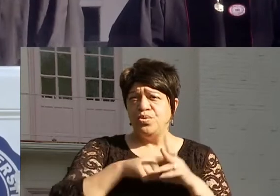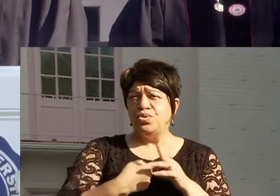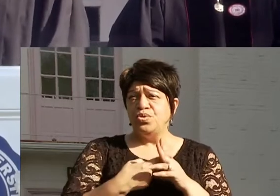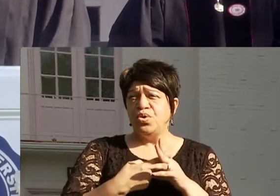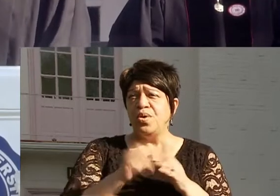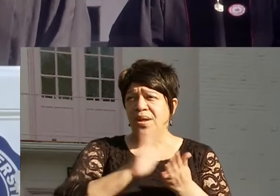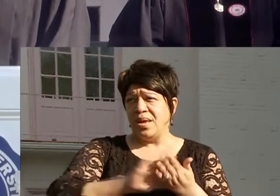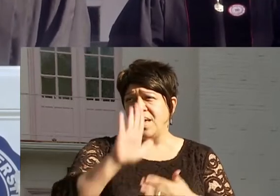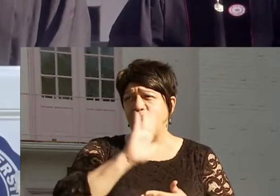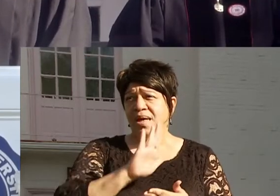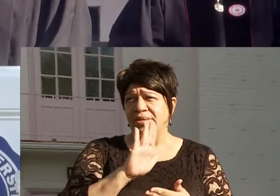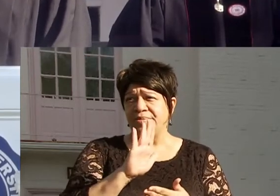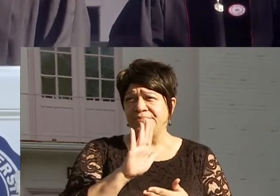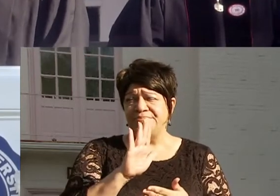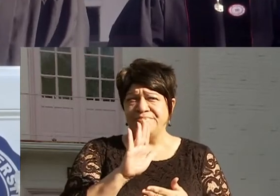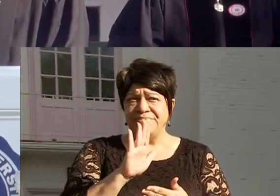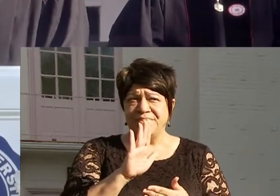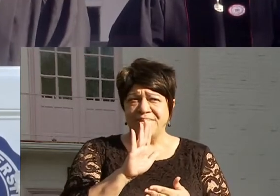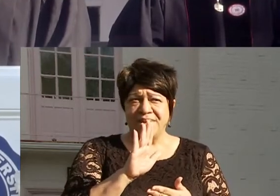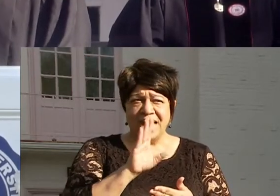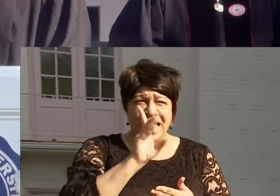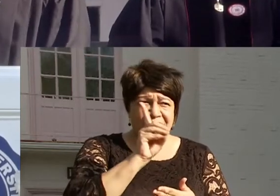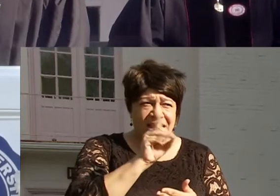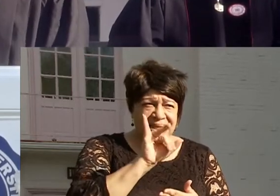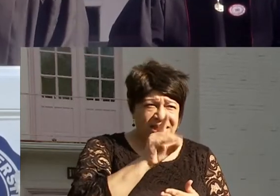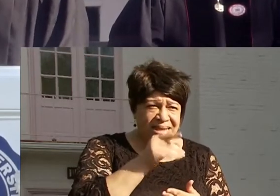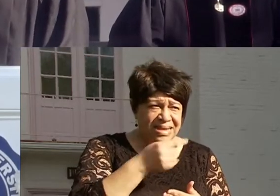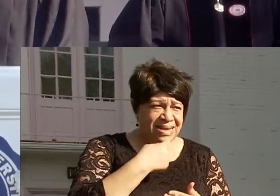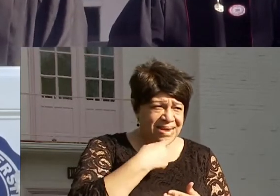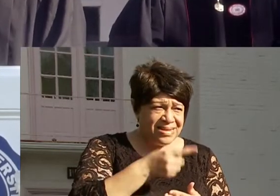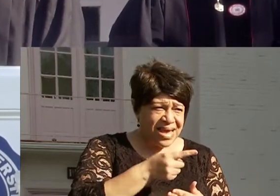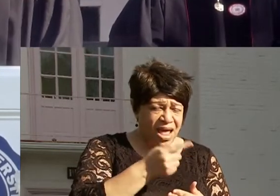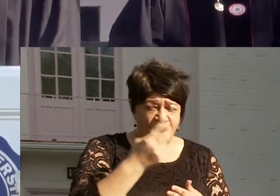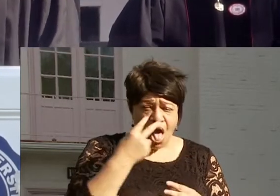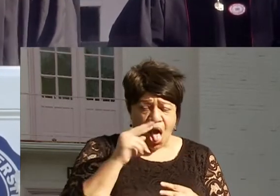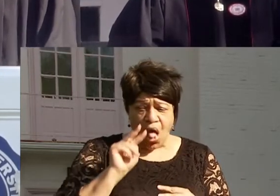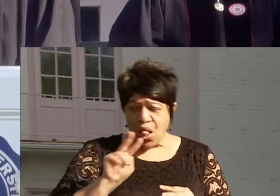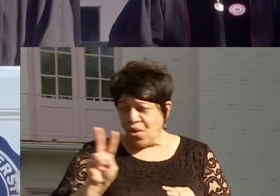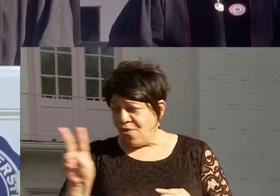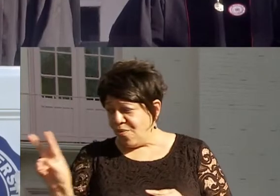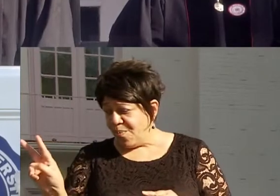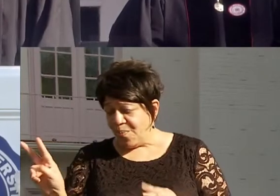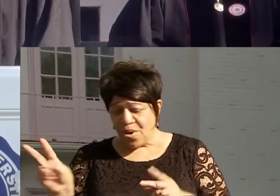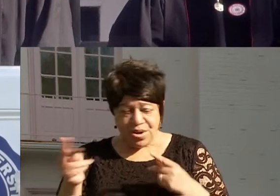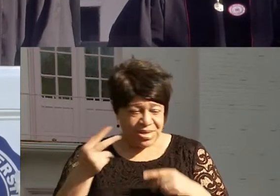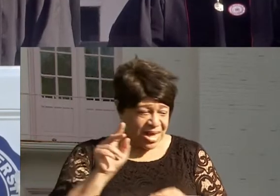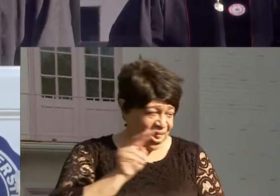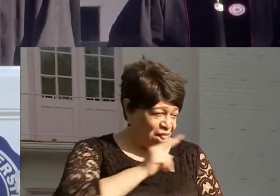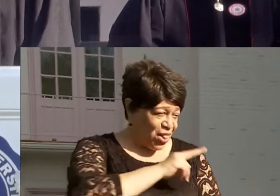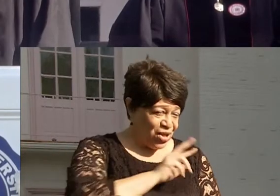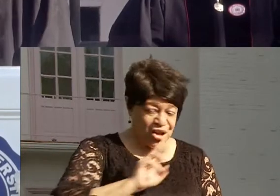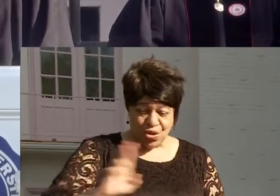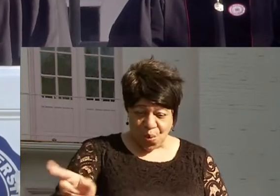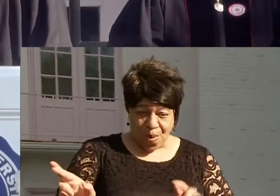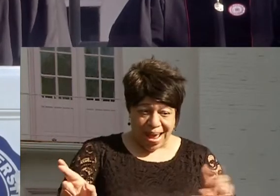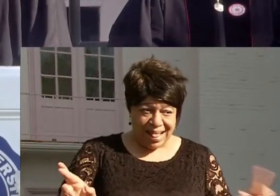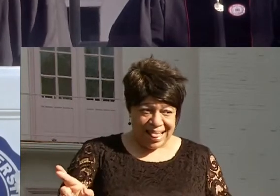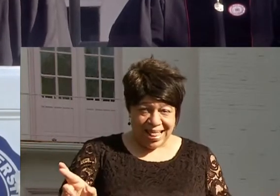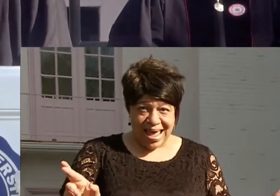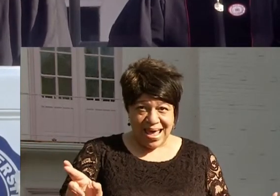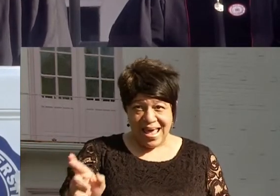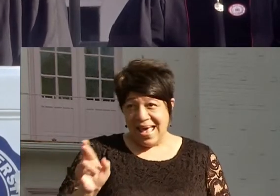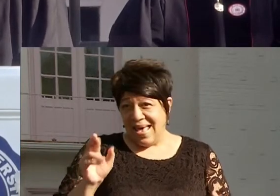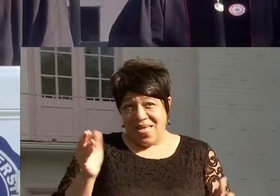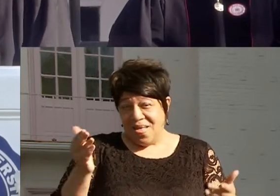When you started college, did they say look to the person to your right, then look to the person to your left? One, if not both, may not be here when